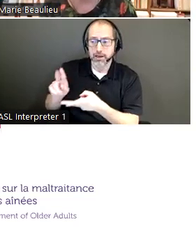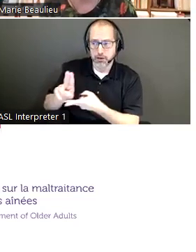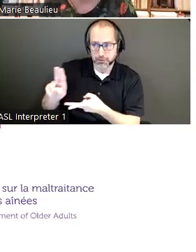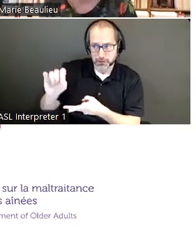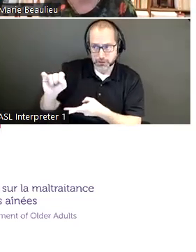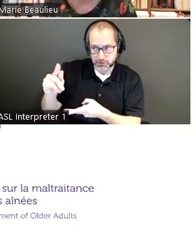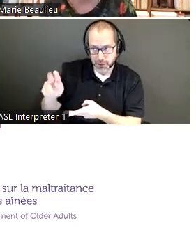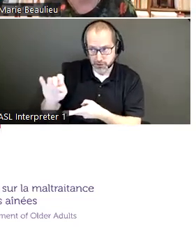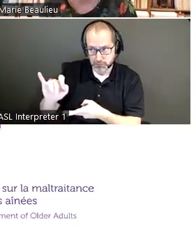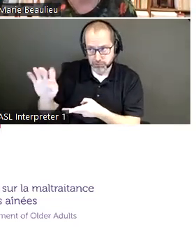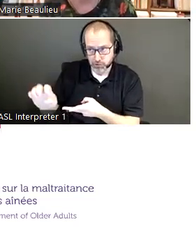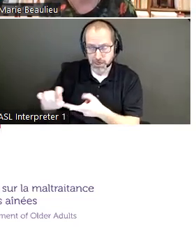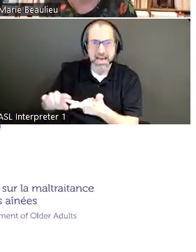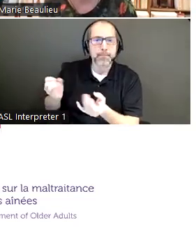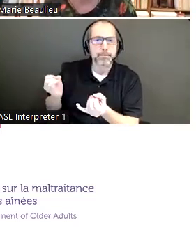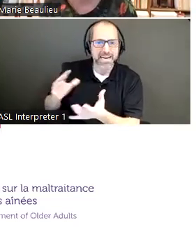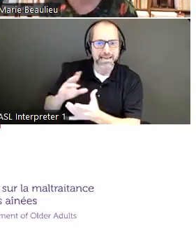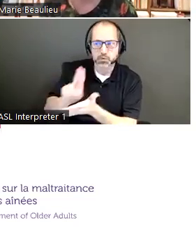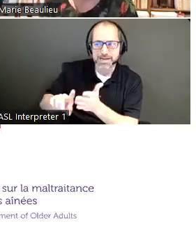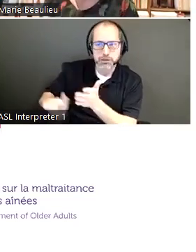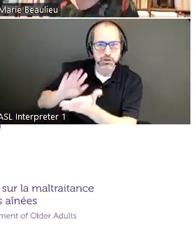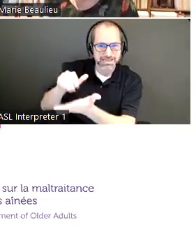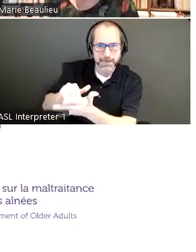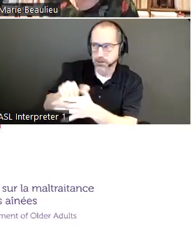been several research centers that were involved.